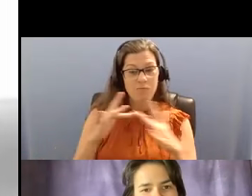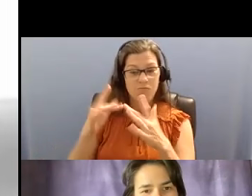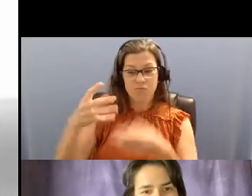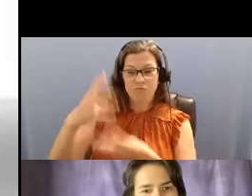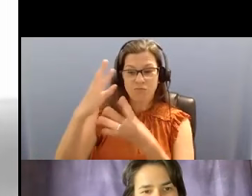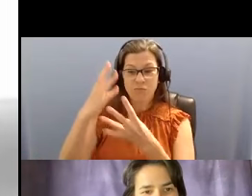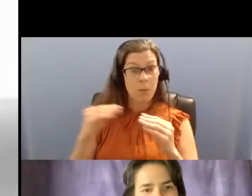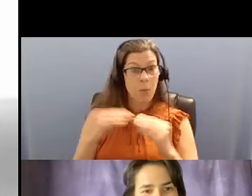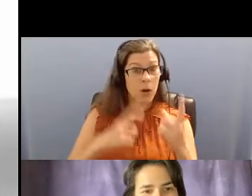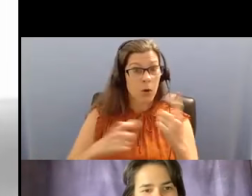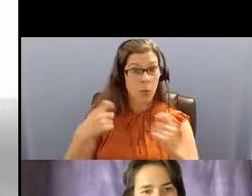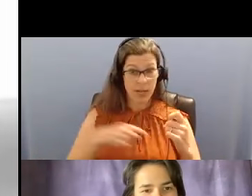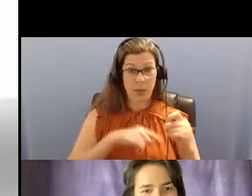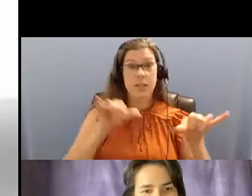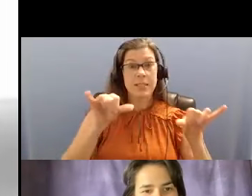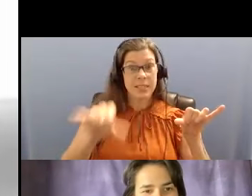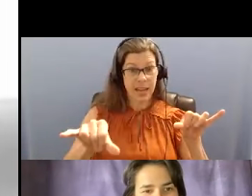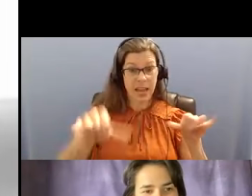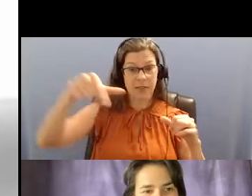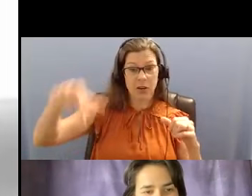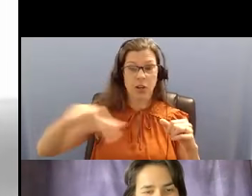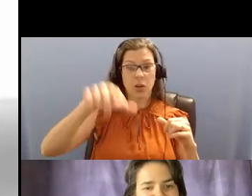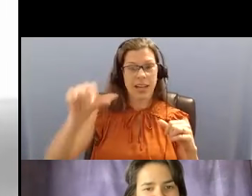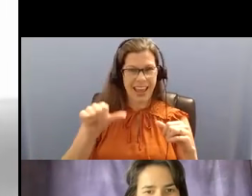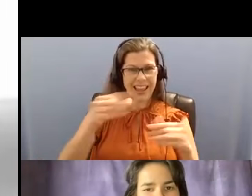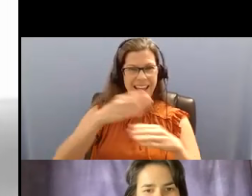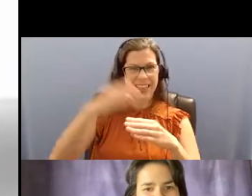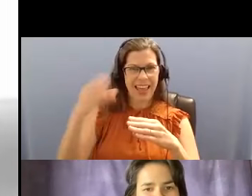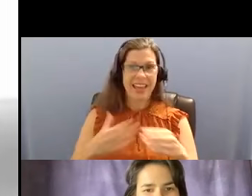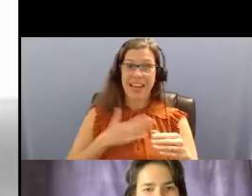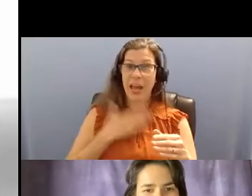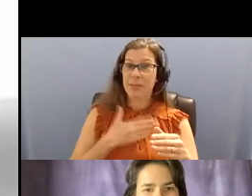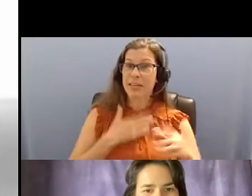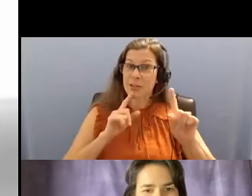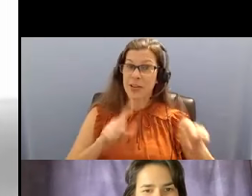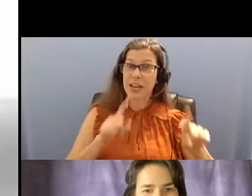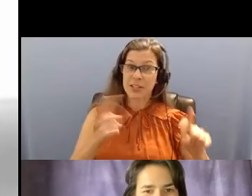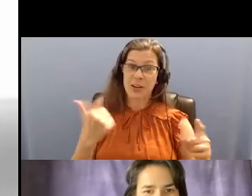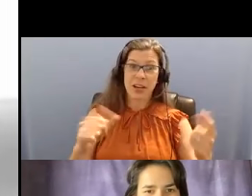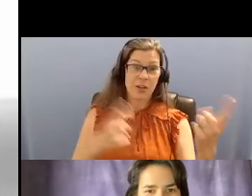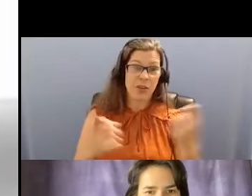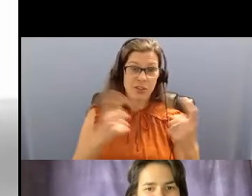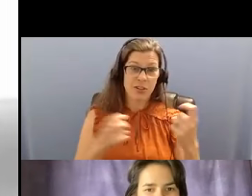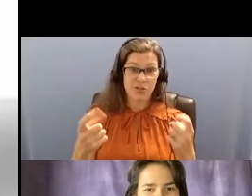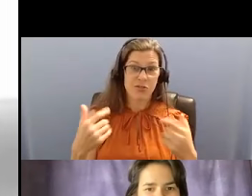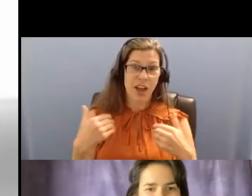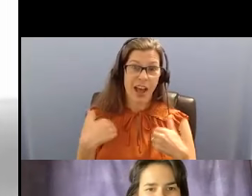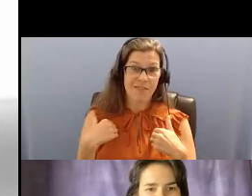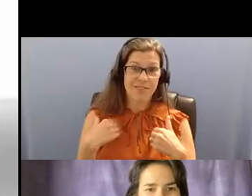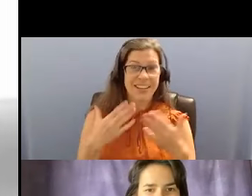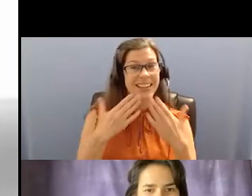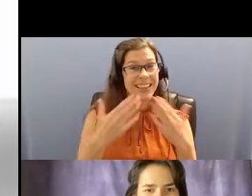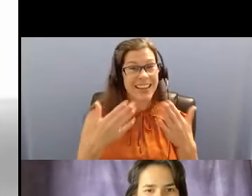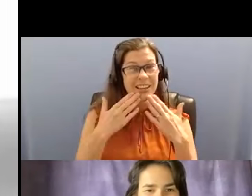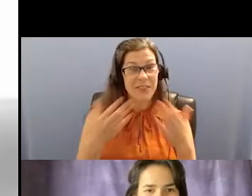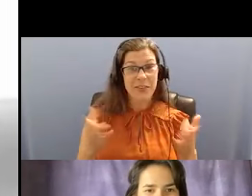we'll be sticking around for that Q&A afterwards, and we'd be happy to answer any questions that you have. Thank you for